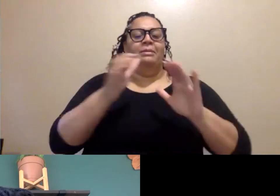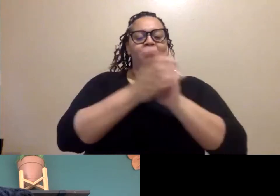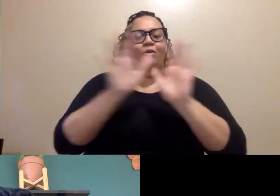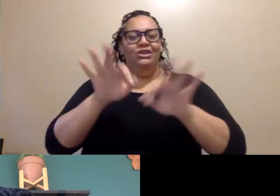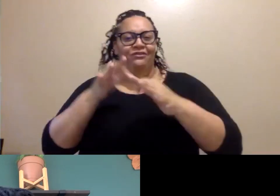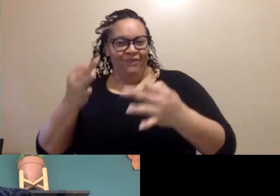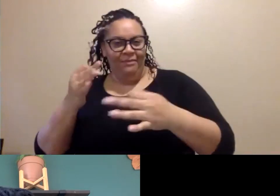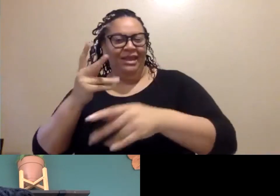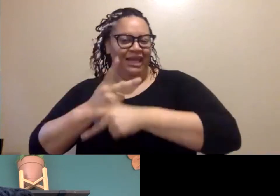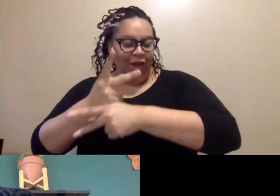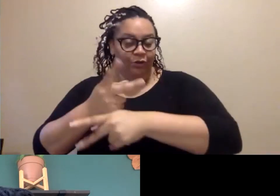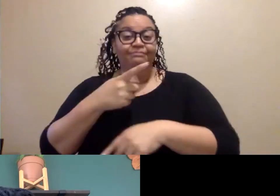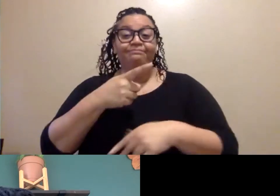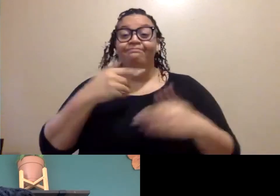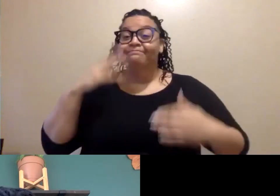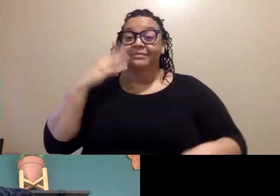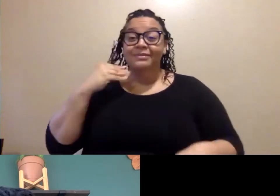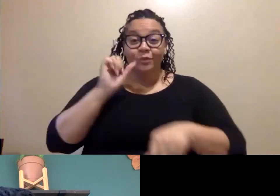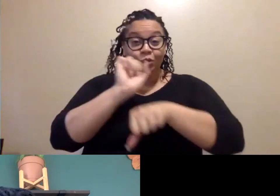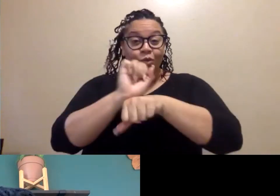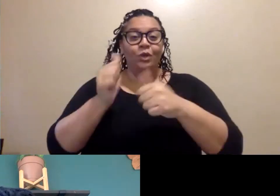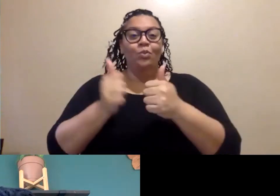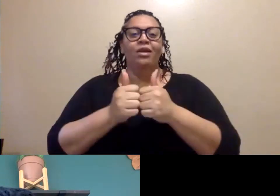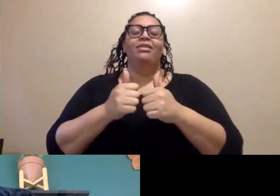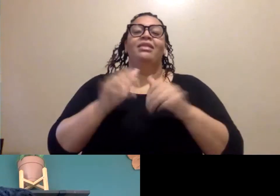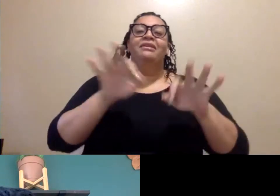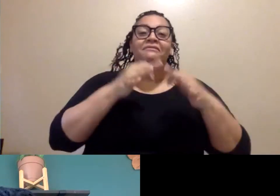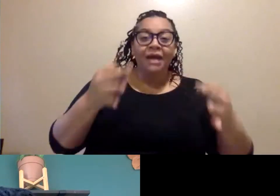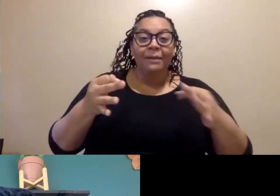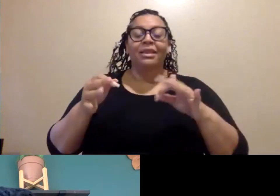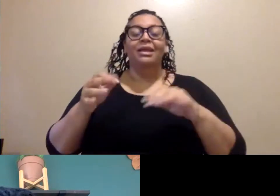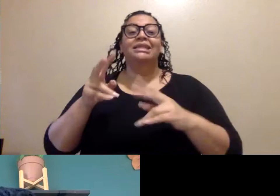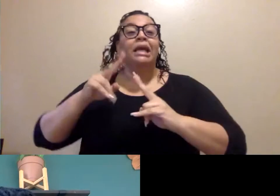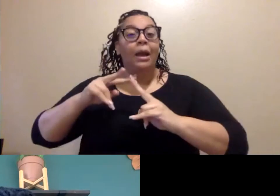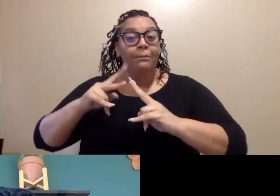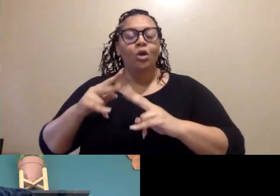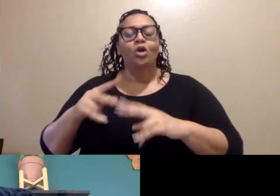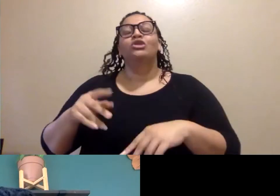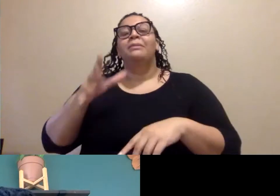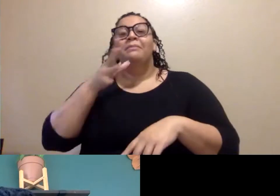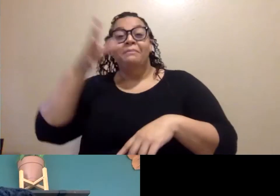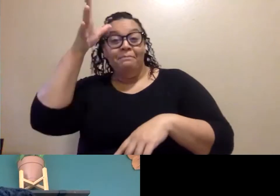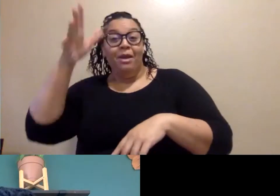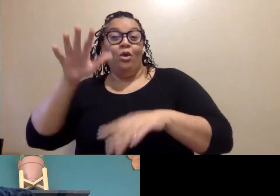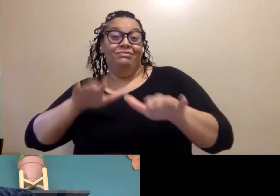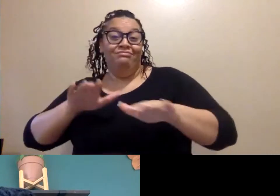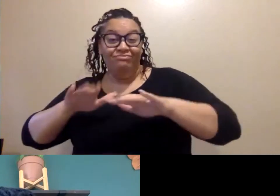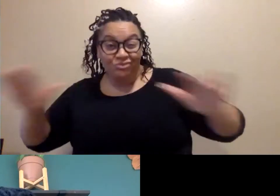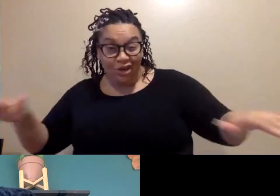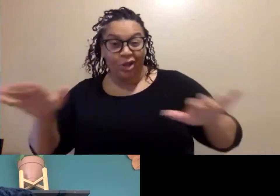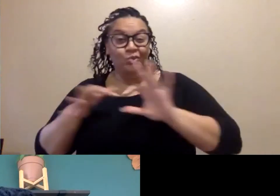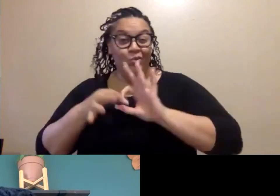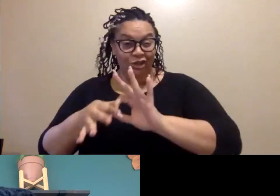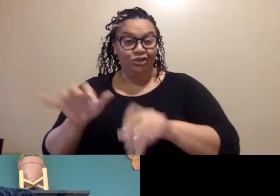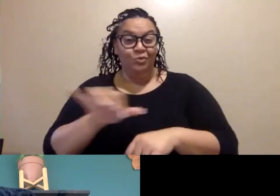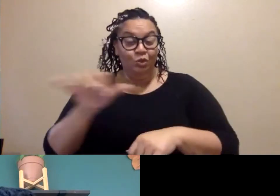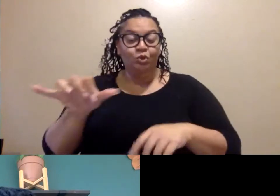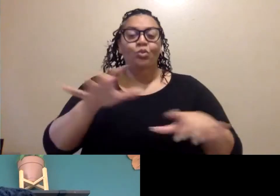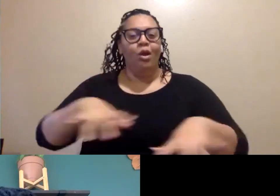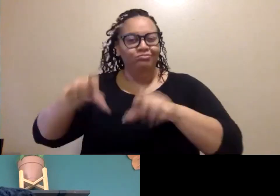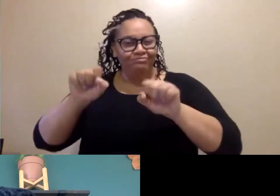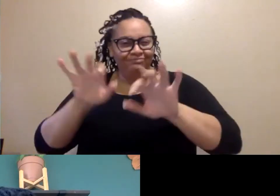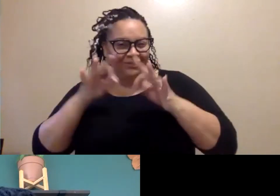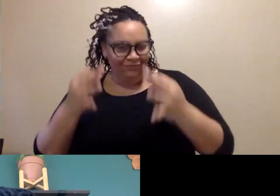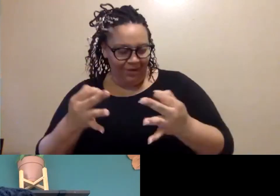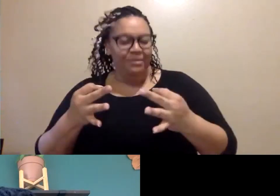has experience working with individuals, families, couples, and parent-child dynamics, and specializes in working with adopted families,